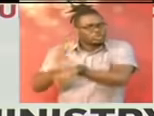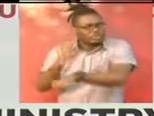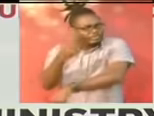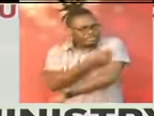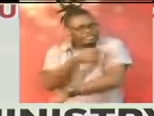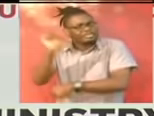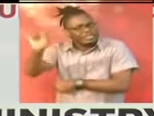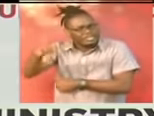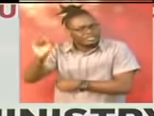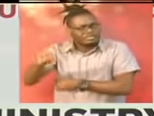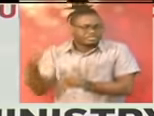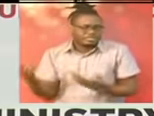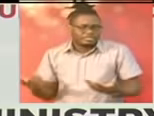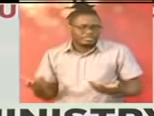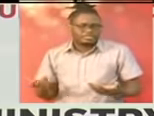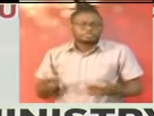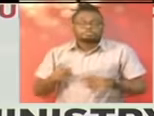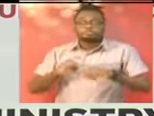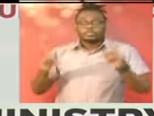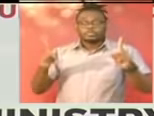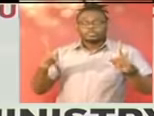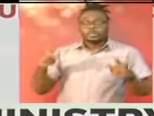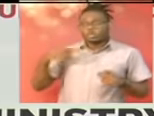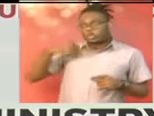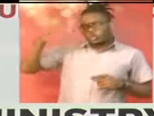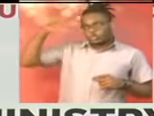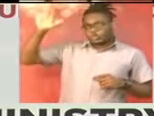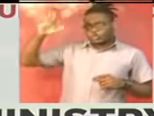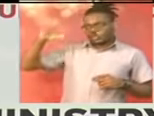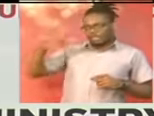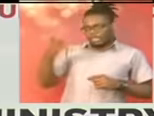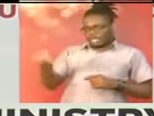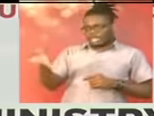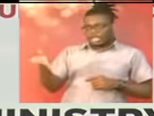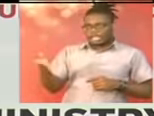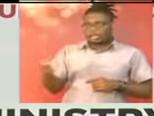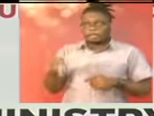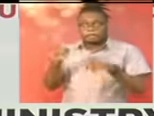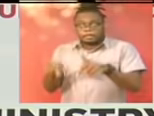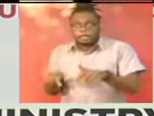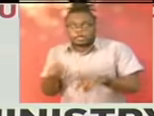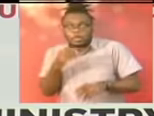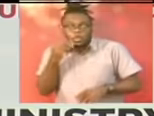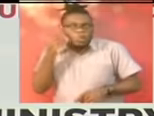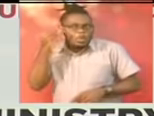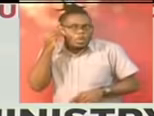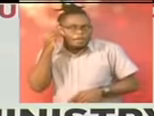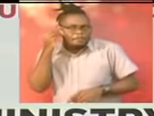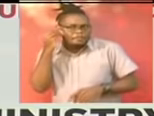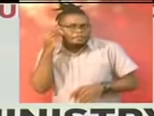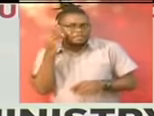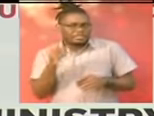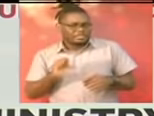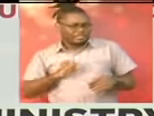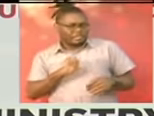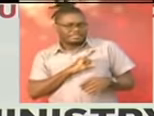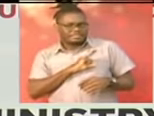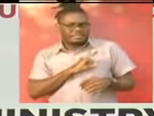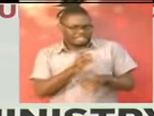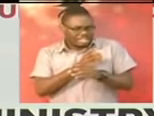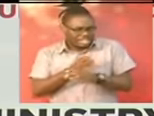a hesitancy problem among staff in these facilities, but again, we want to reach out to all healthcare staff and to all persons